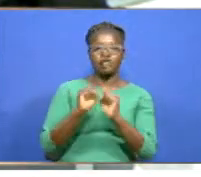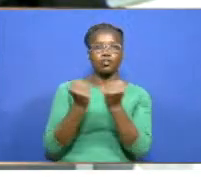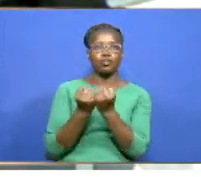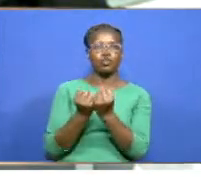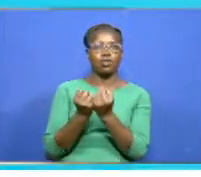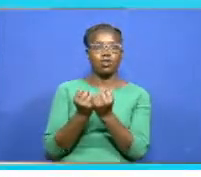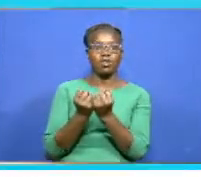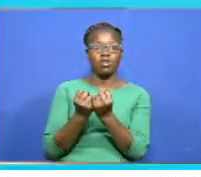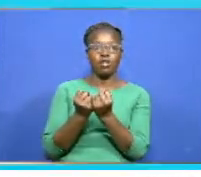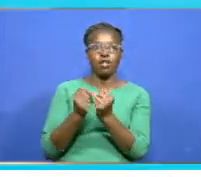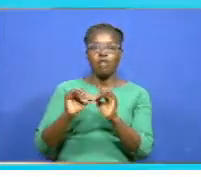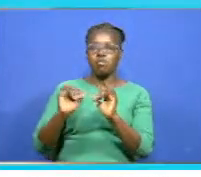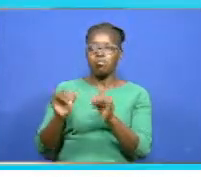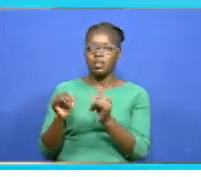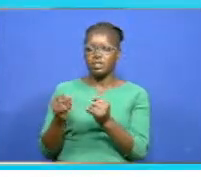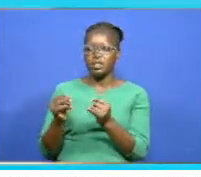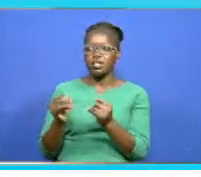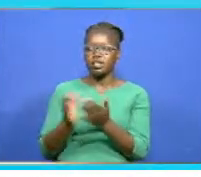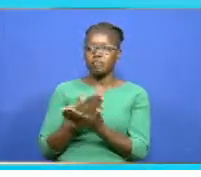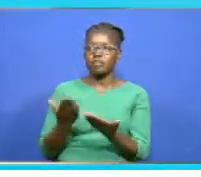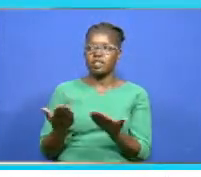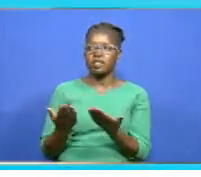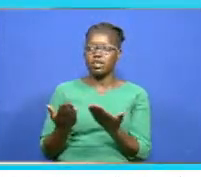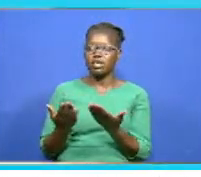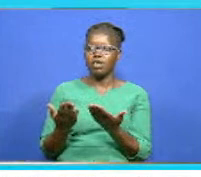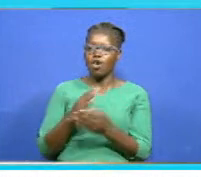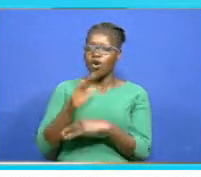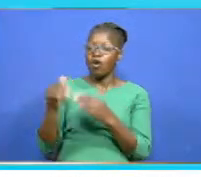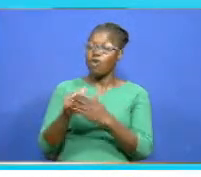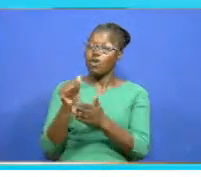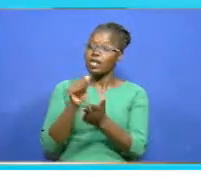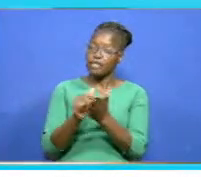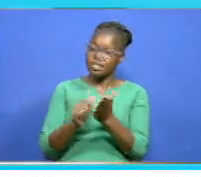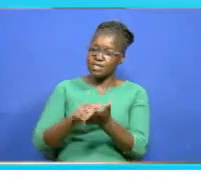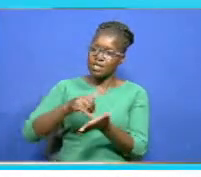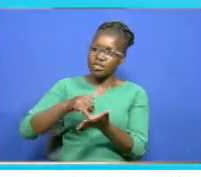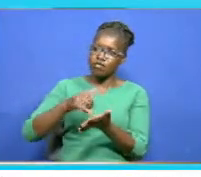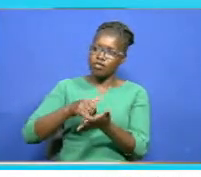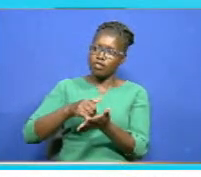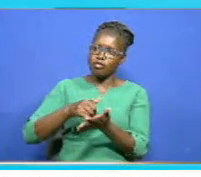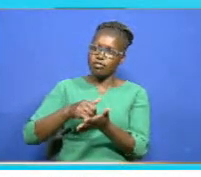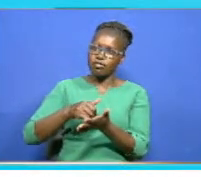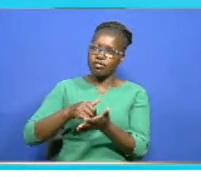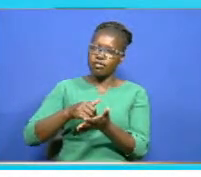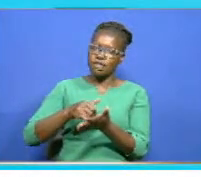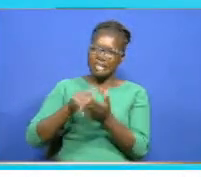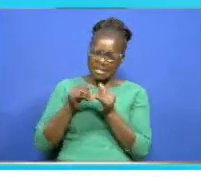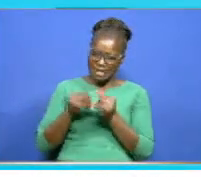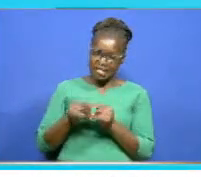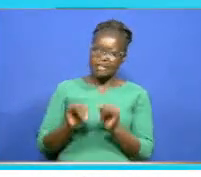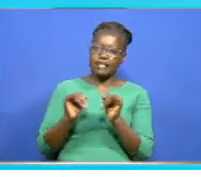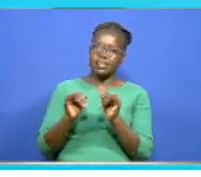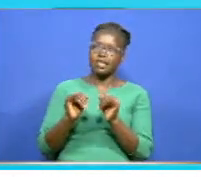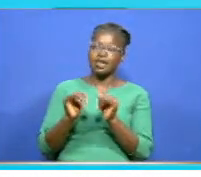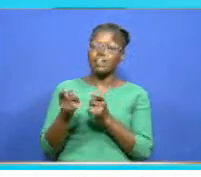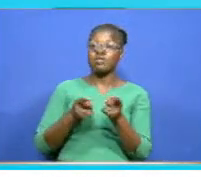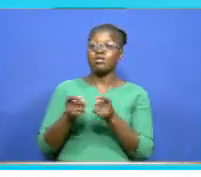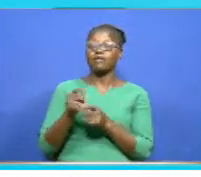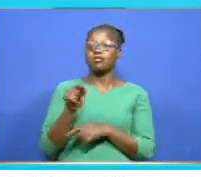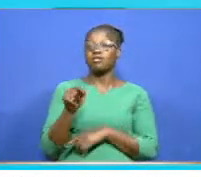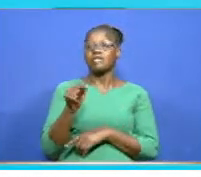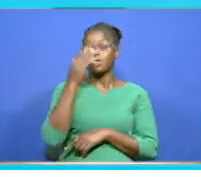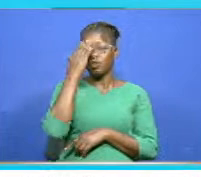Yes. Something that we expected that all agencies involved would actually try and tame that.